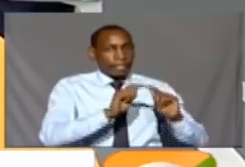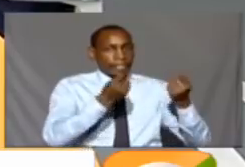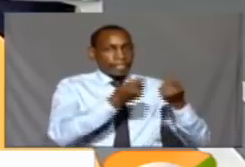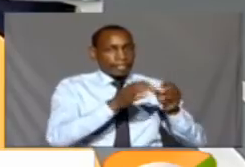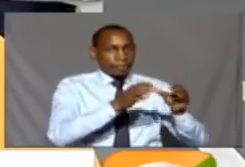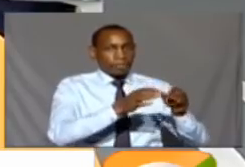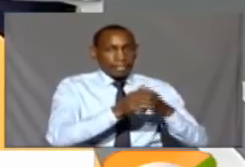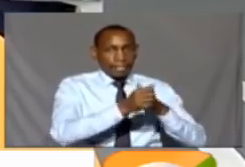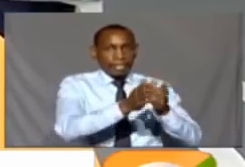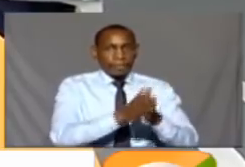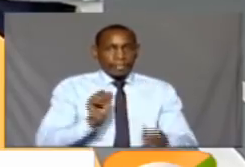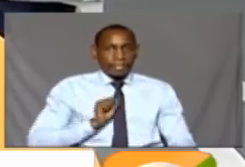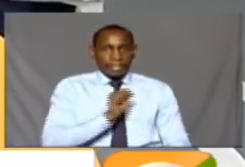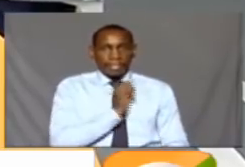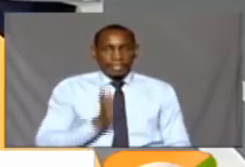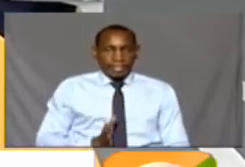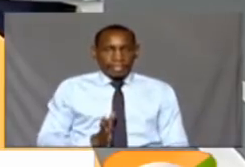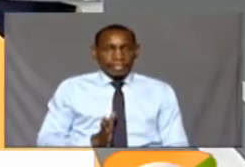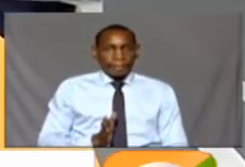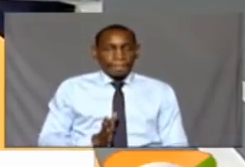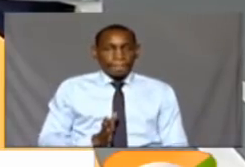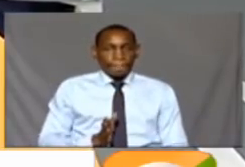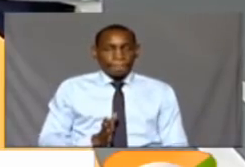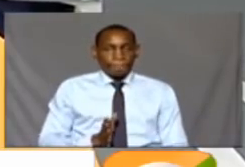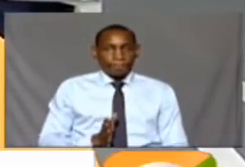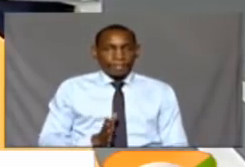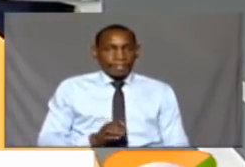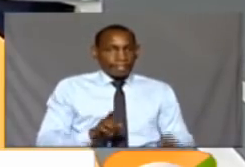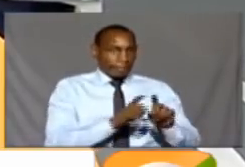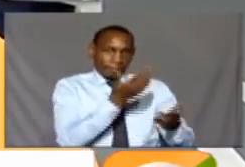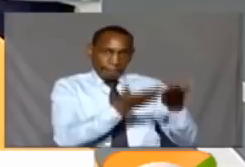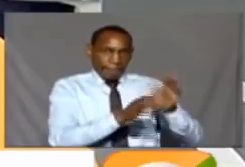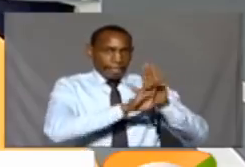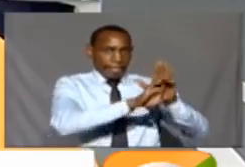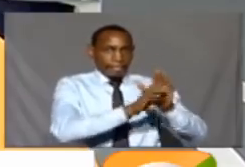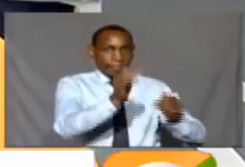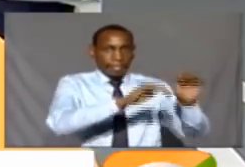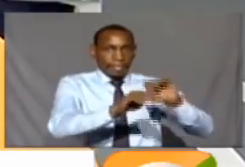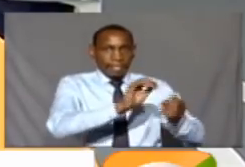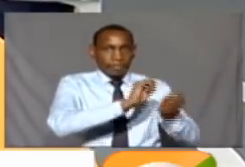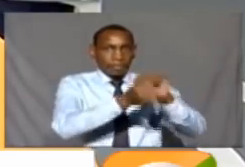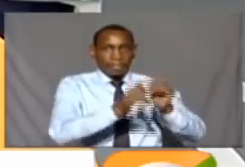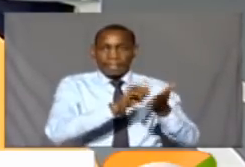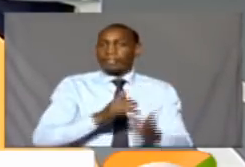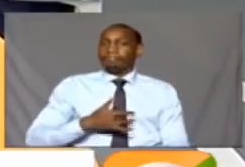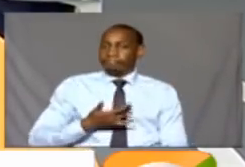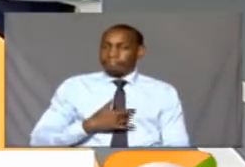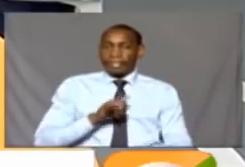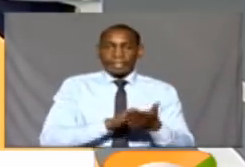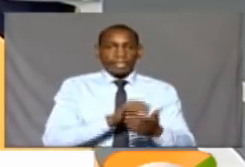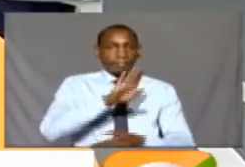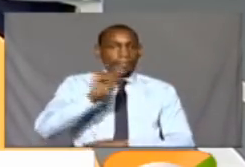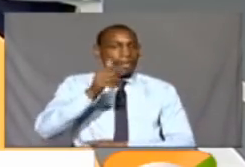by Senator Yusuf Haji? First of all, like maybe on this example of electoral reforms, yes. where you still feel that the document does not